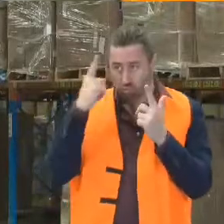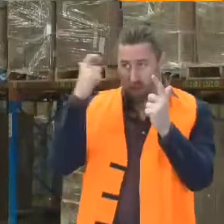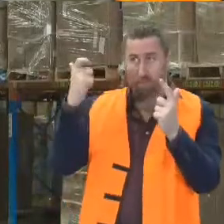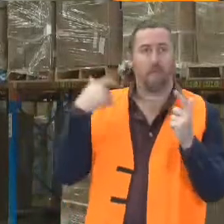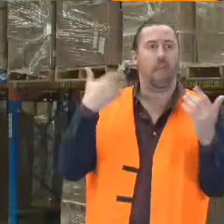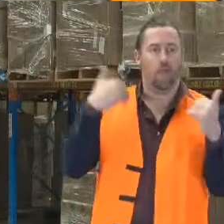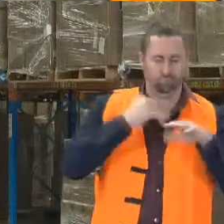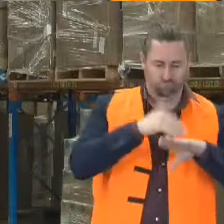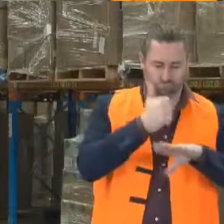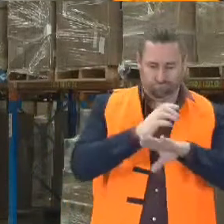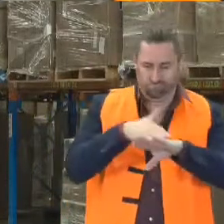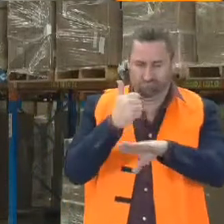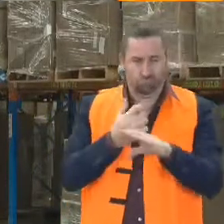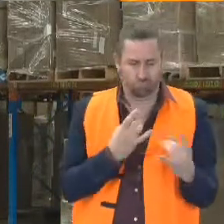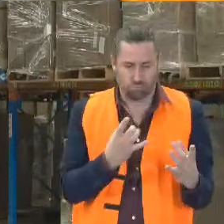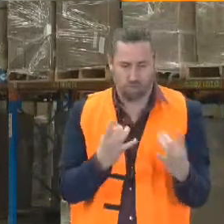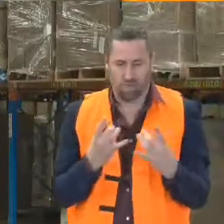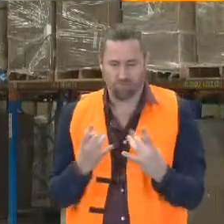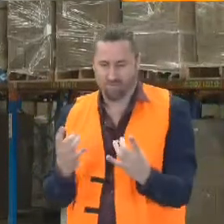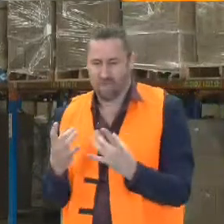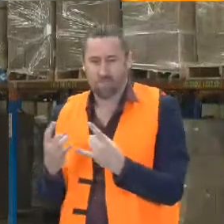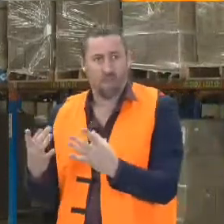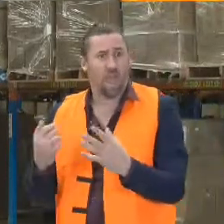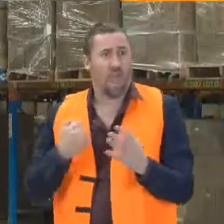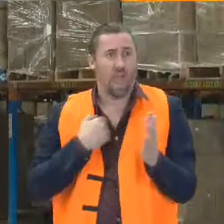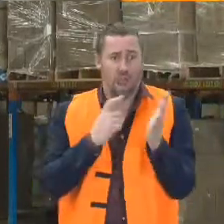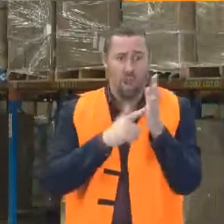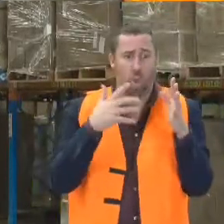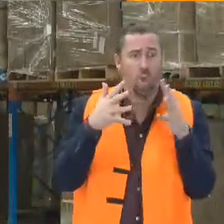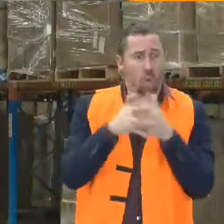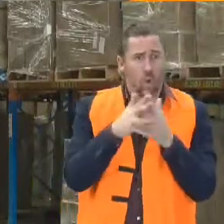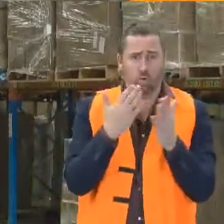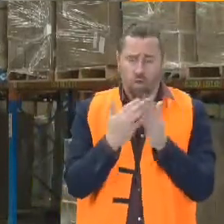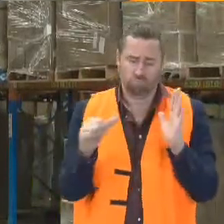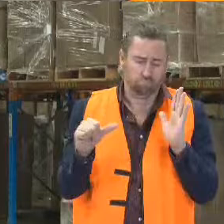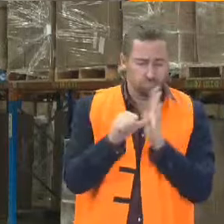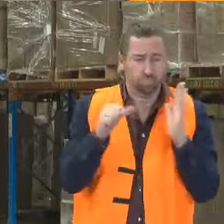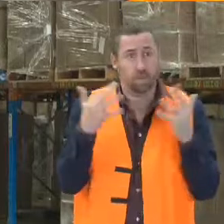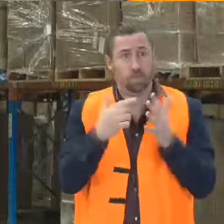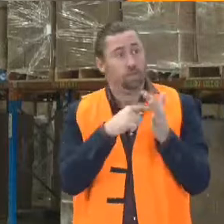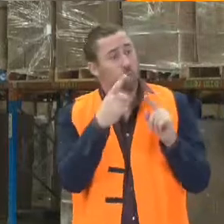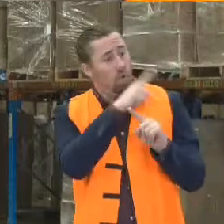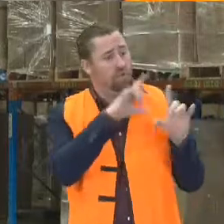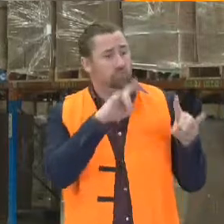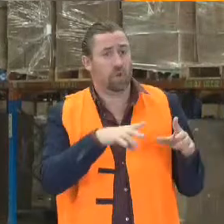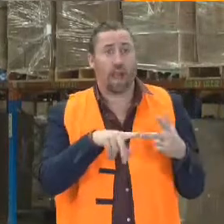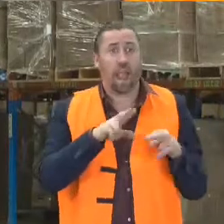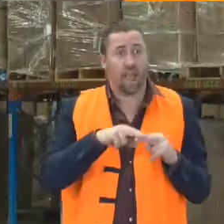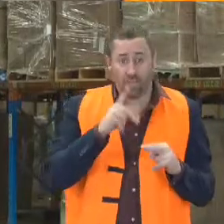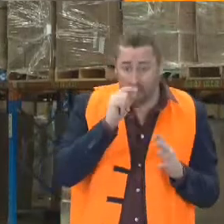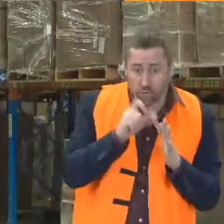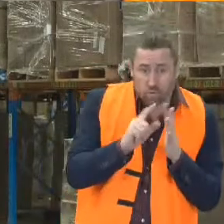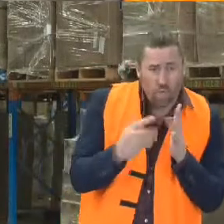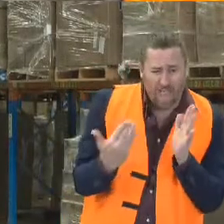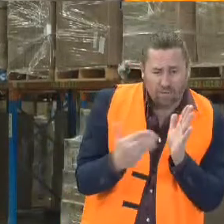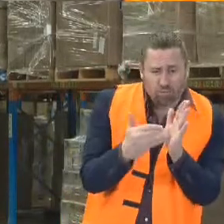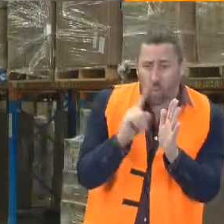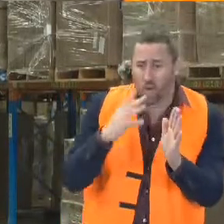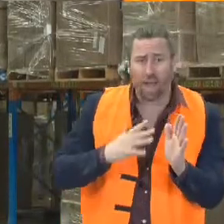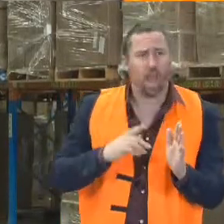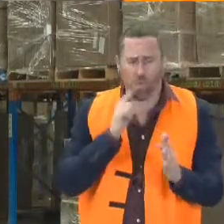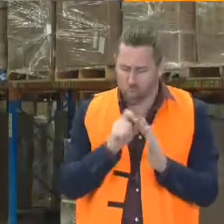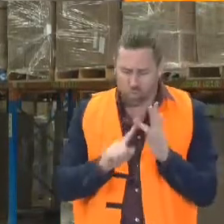recommendations. We have some of the strongest, most robust laws in the nation. If we can do more, of course, we will look at doing more.